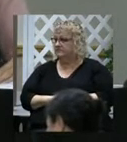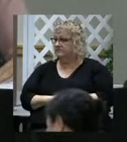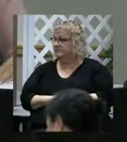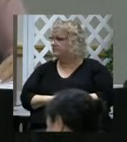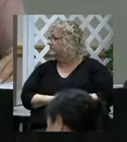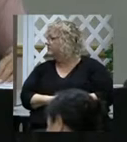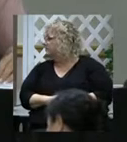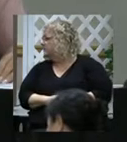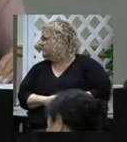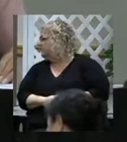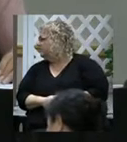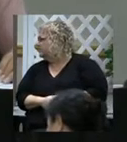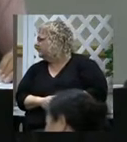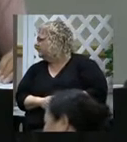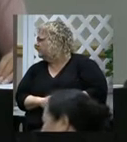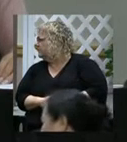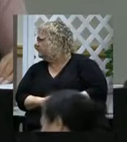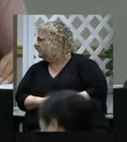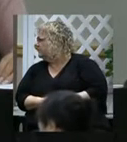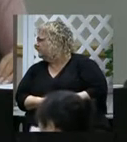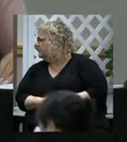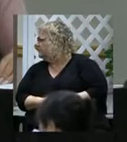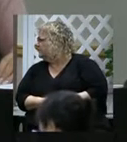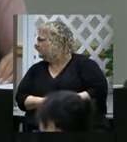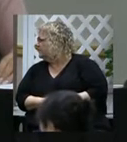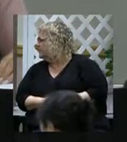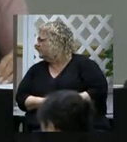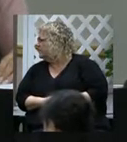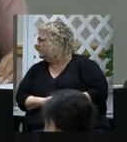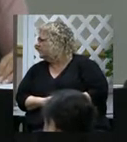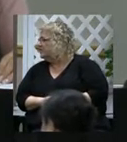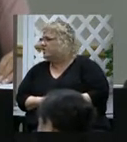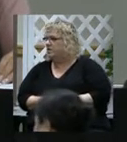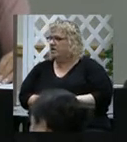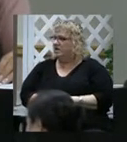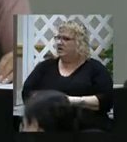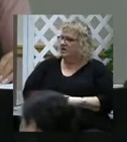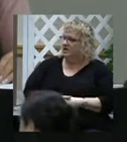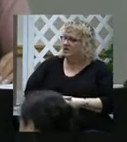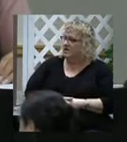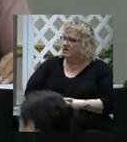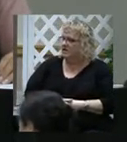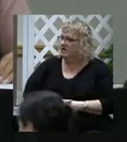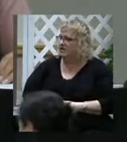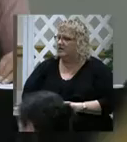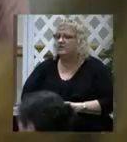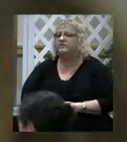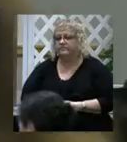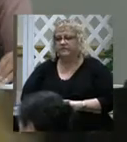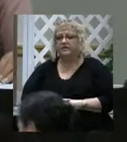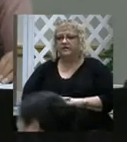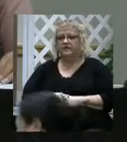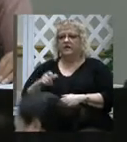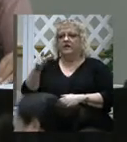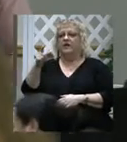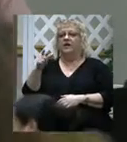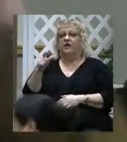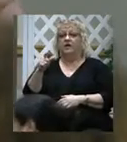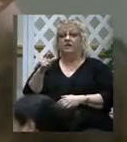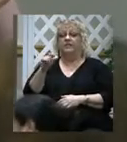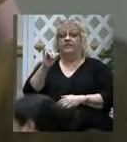So we really took a look at who are we serving and what do we need to do to better serve them